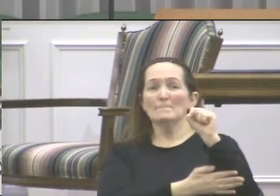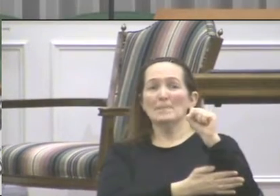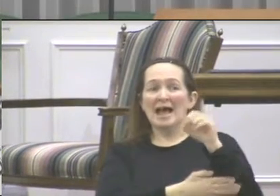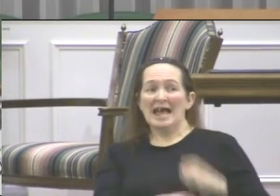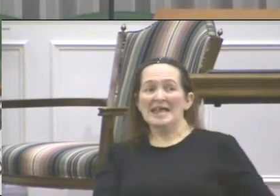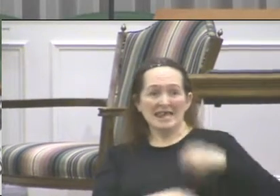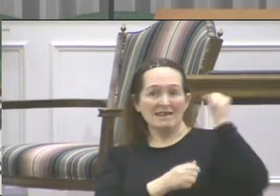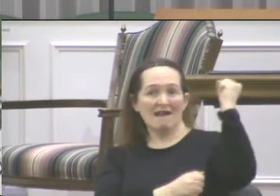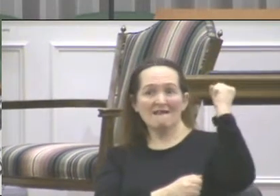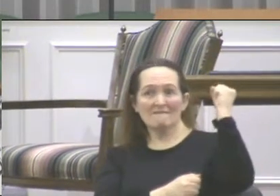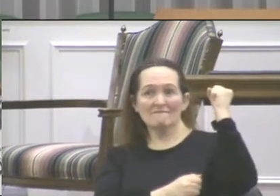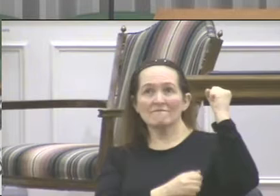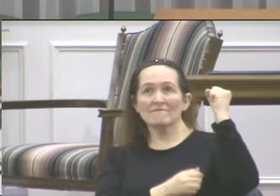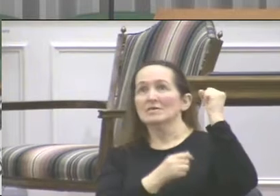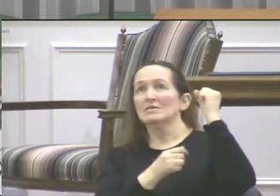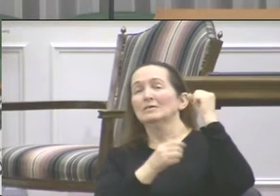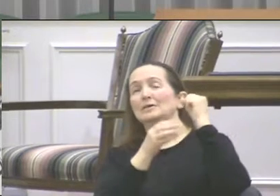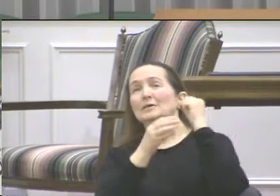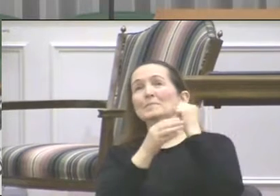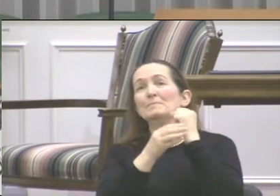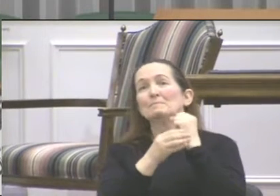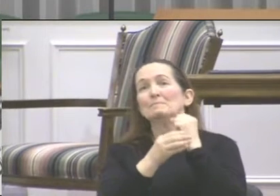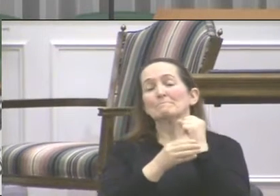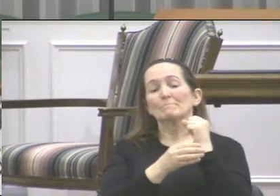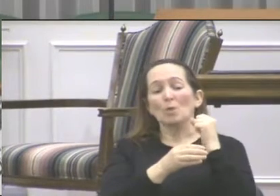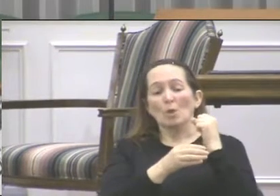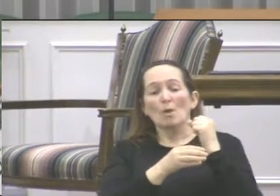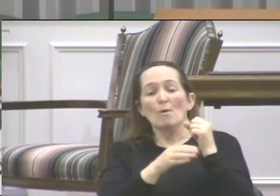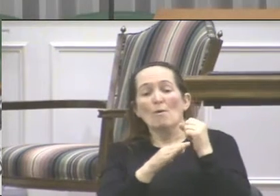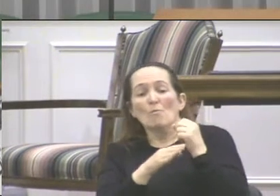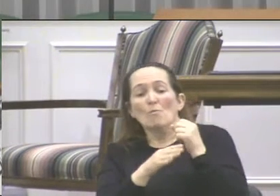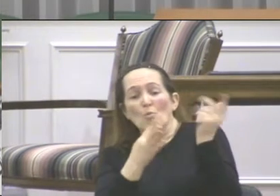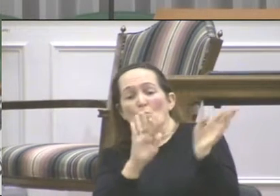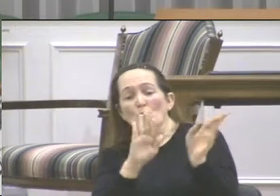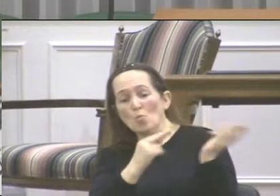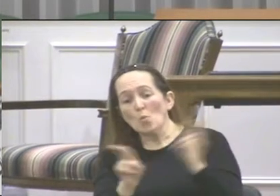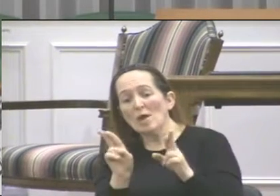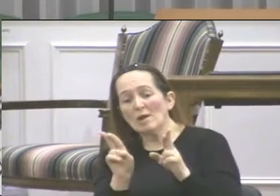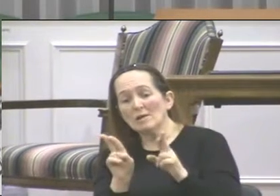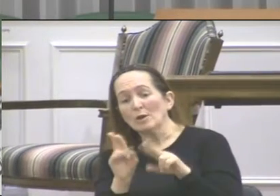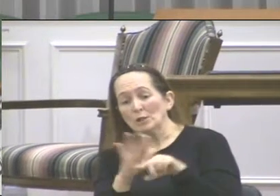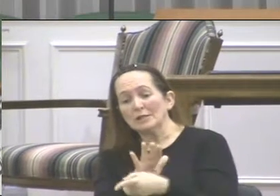his son, that Abraham reached the pinnacle of his faith walk.